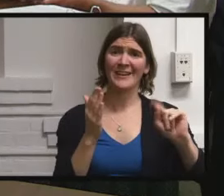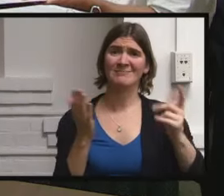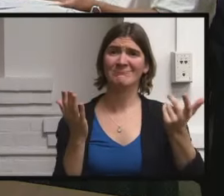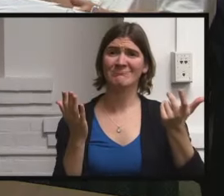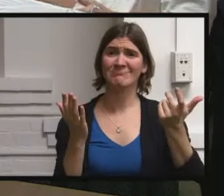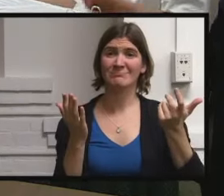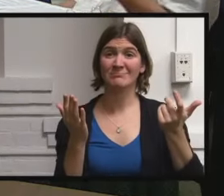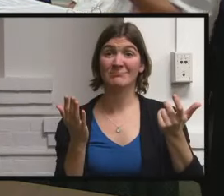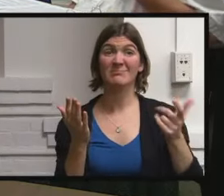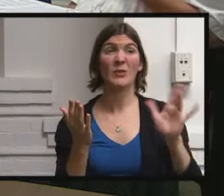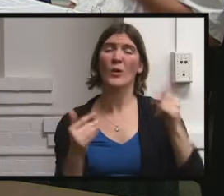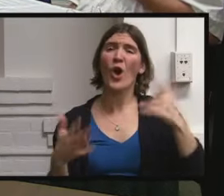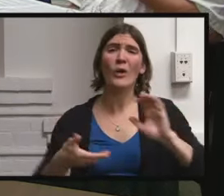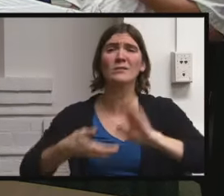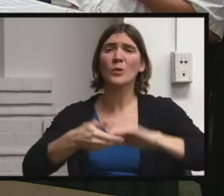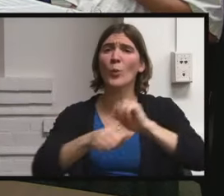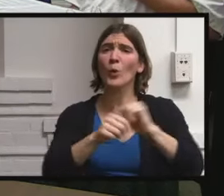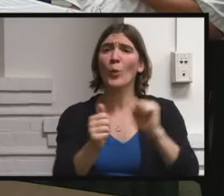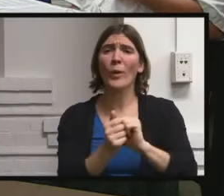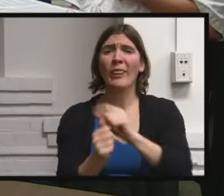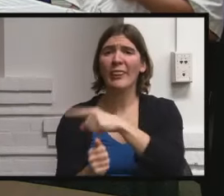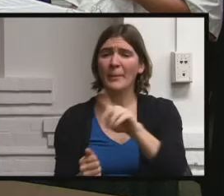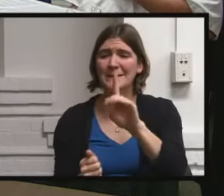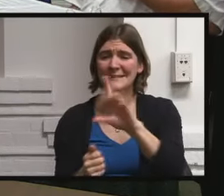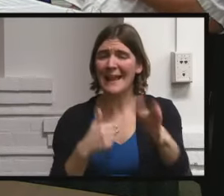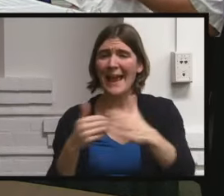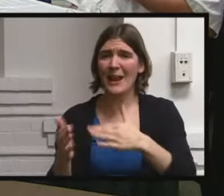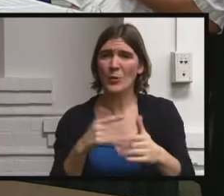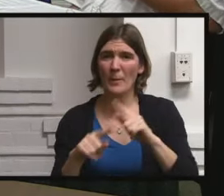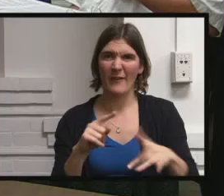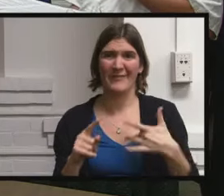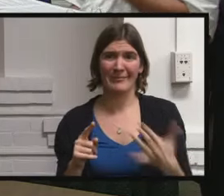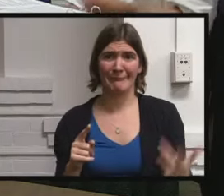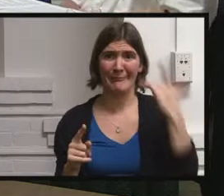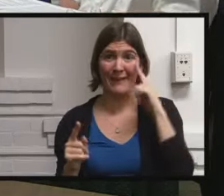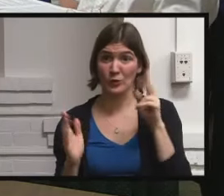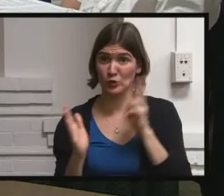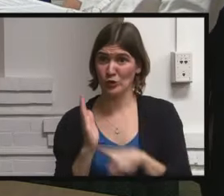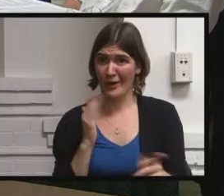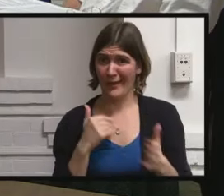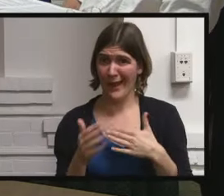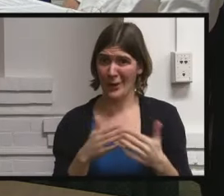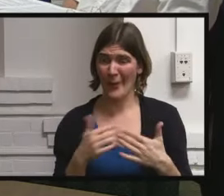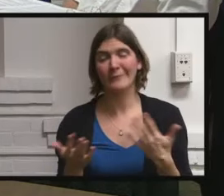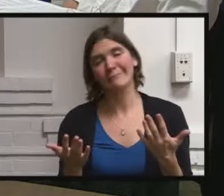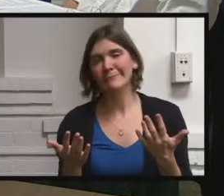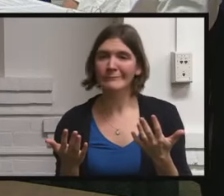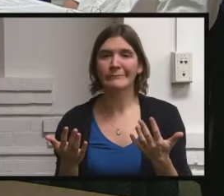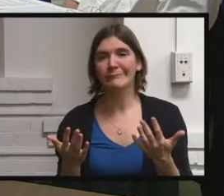on something where it's been very collaborative, and so it feels like it's